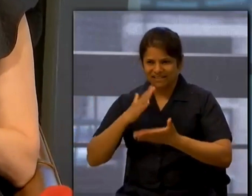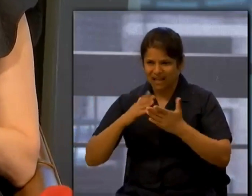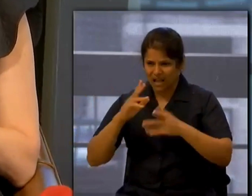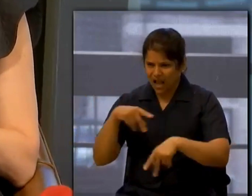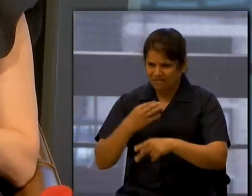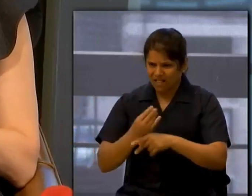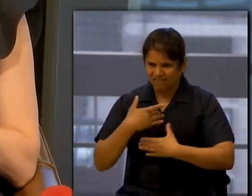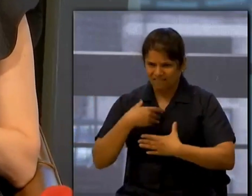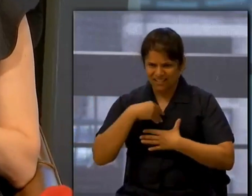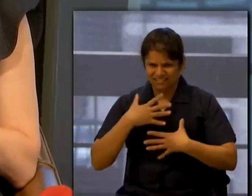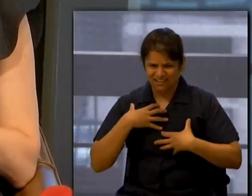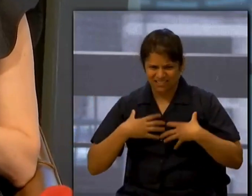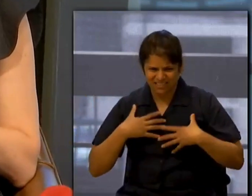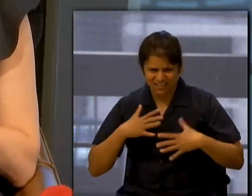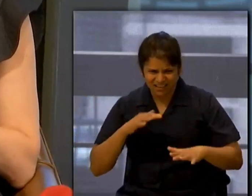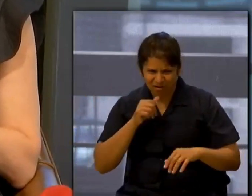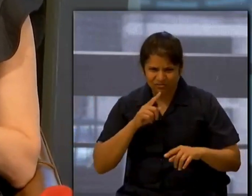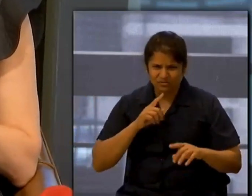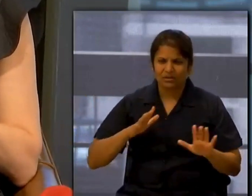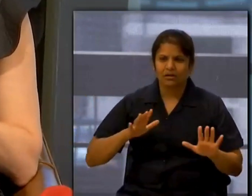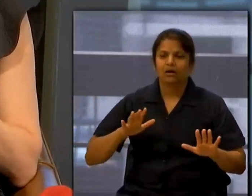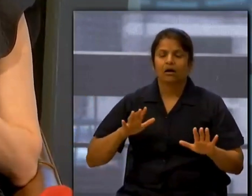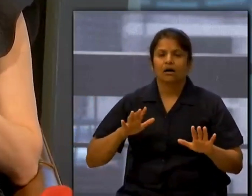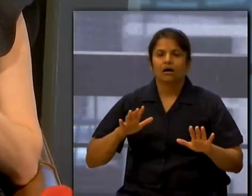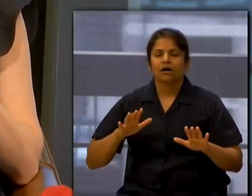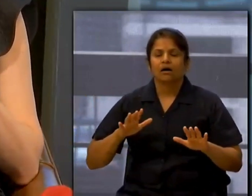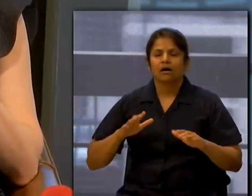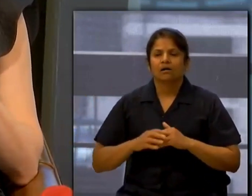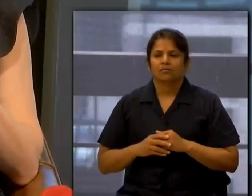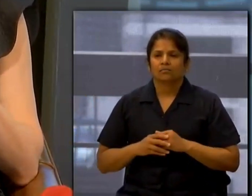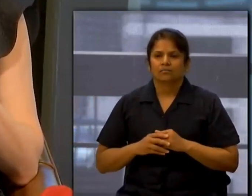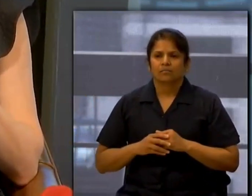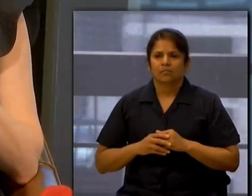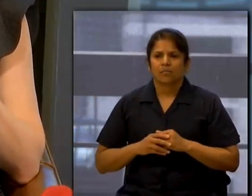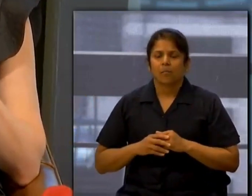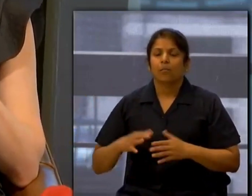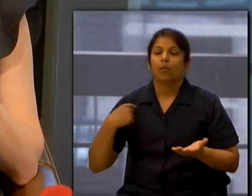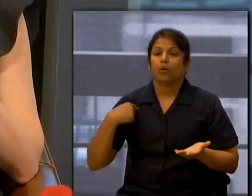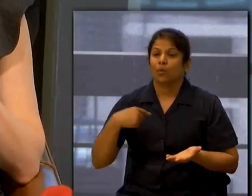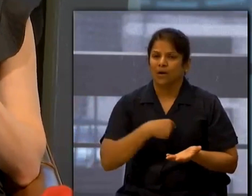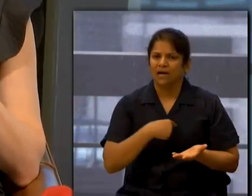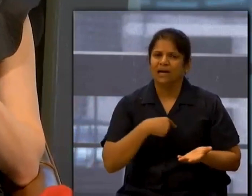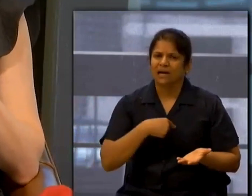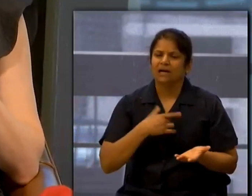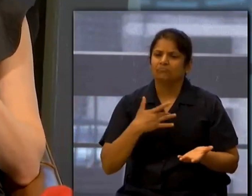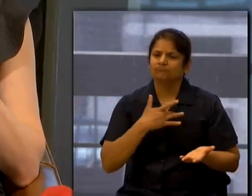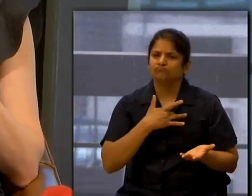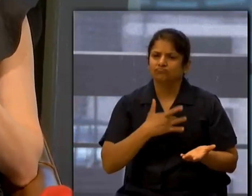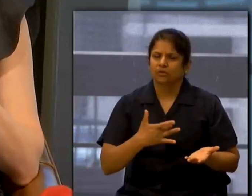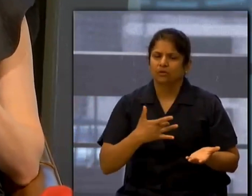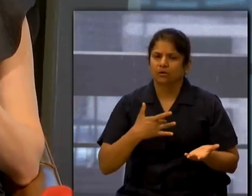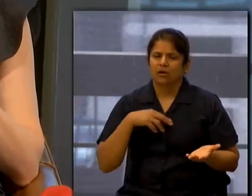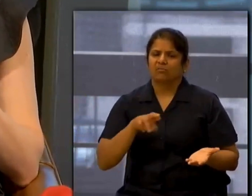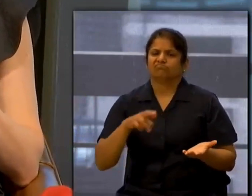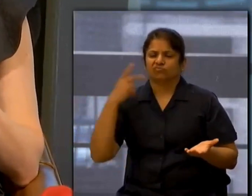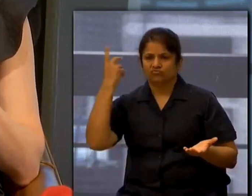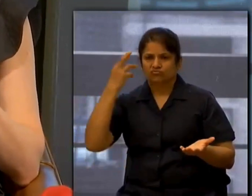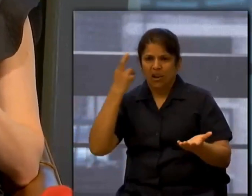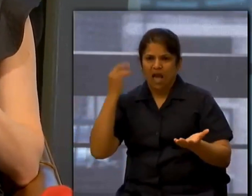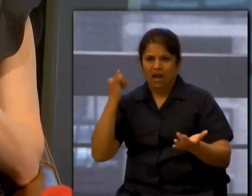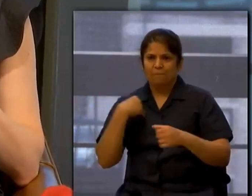the intuition or the insight that people are often comfortable with people who they are they see likeness in